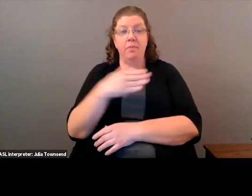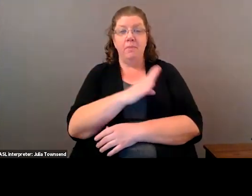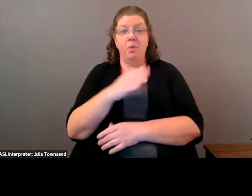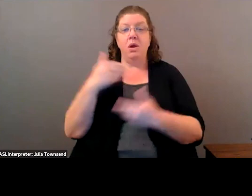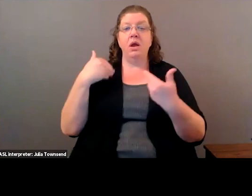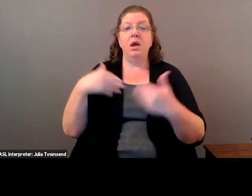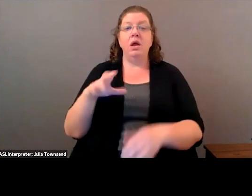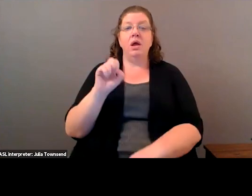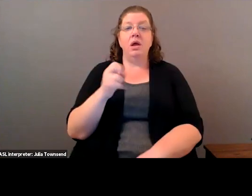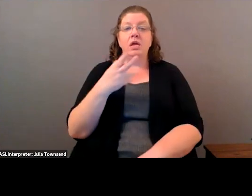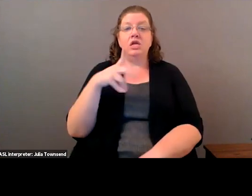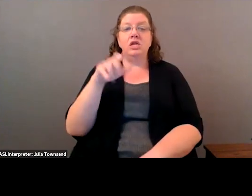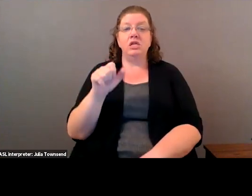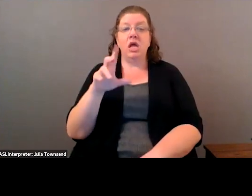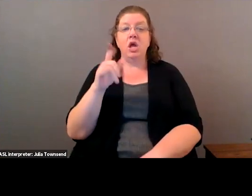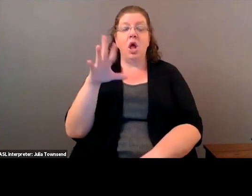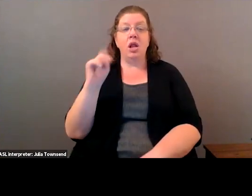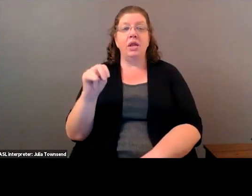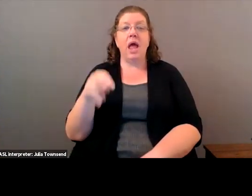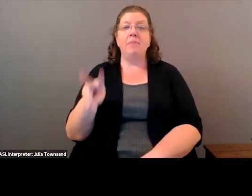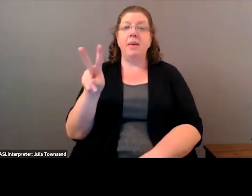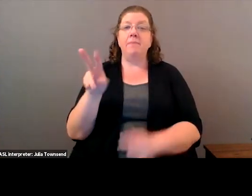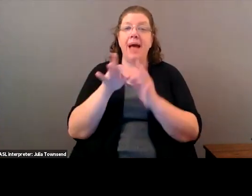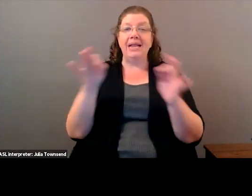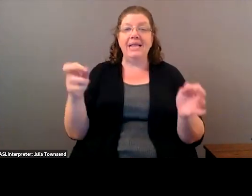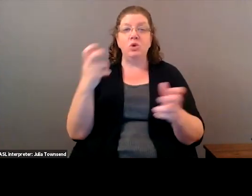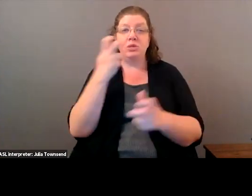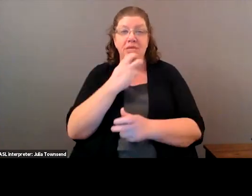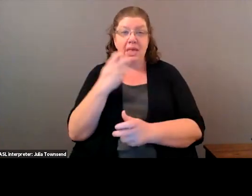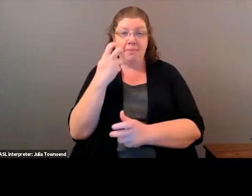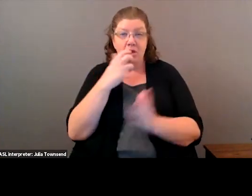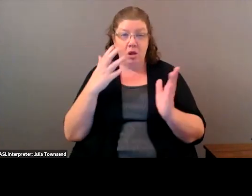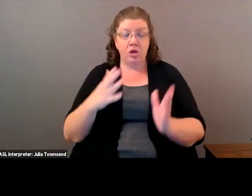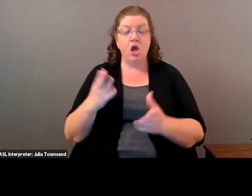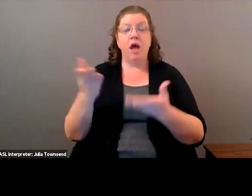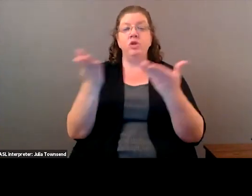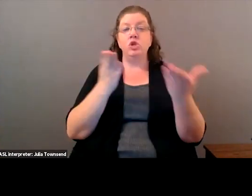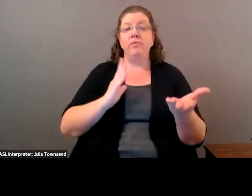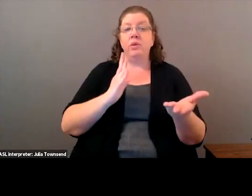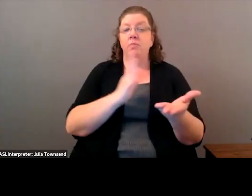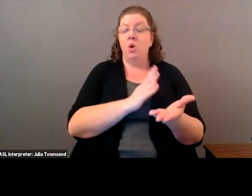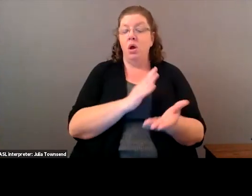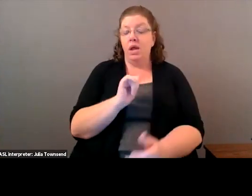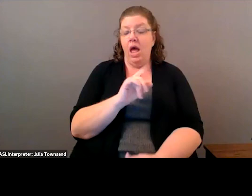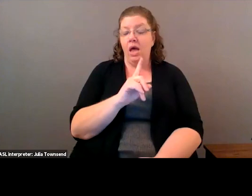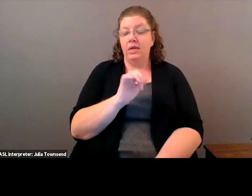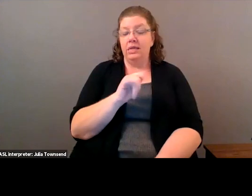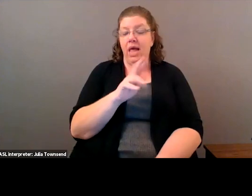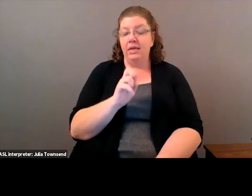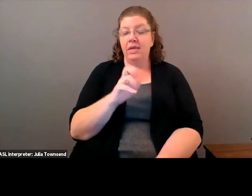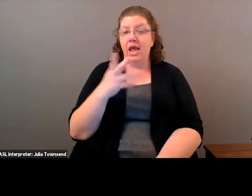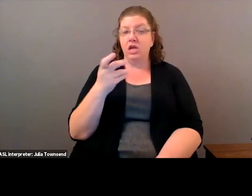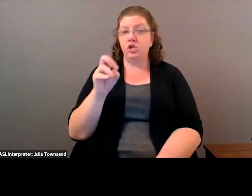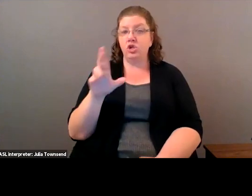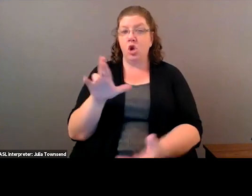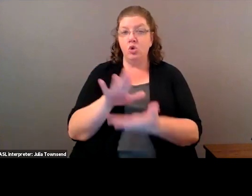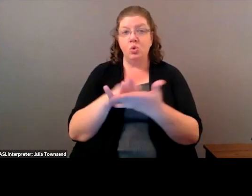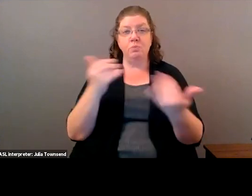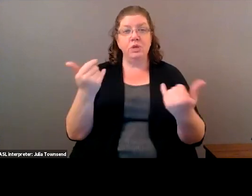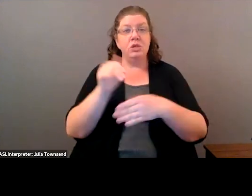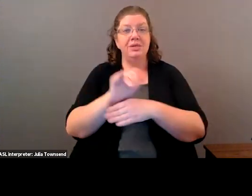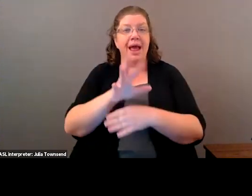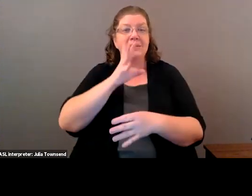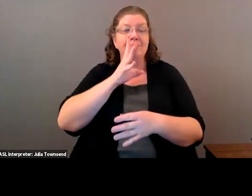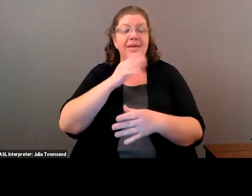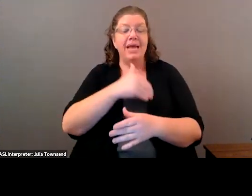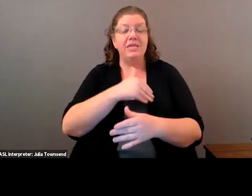I'm a bilingual speech-language pathologist. I also serve on the board of Adelante Charter School, but I speak tonight as a community member